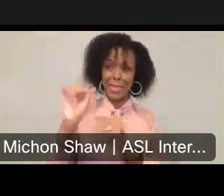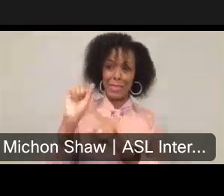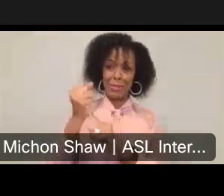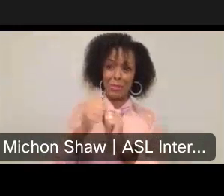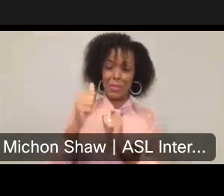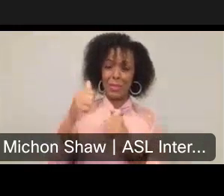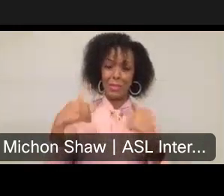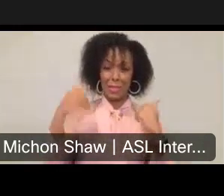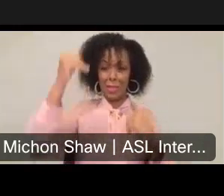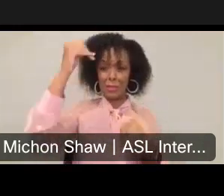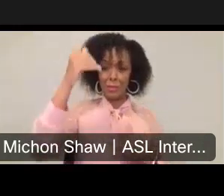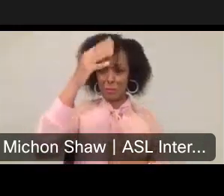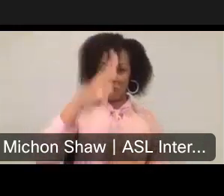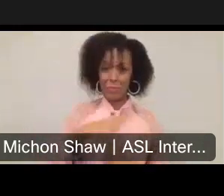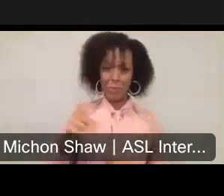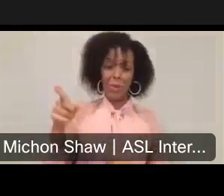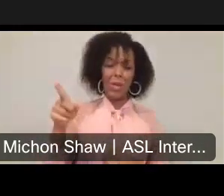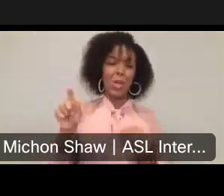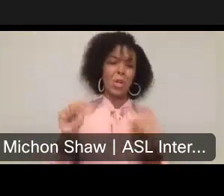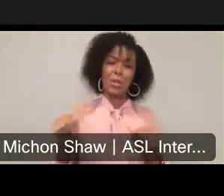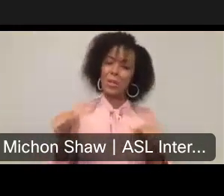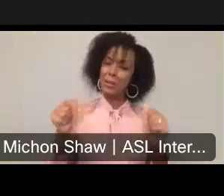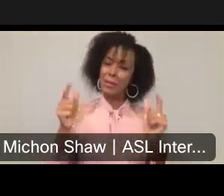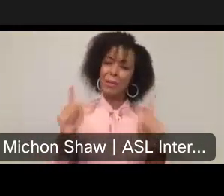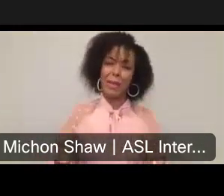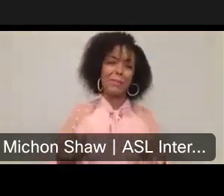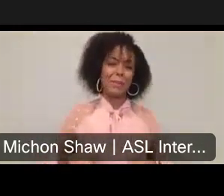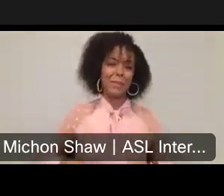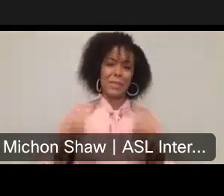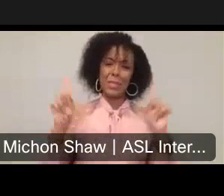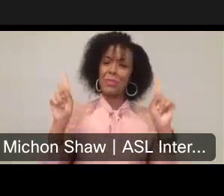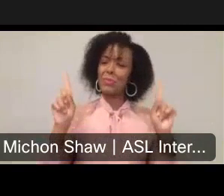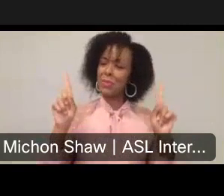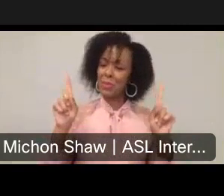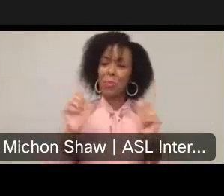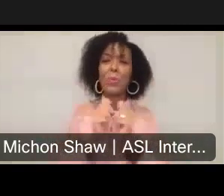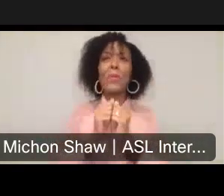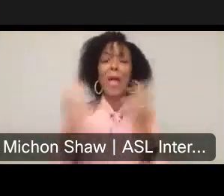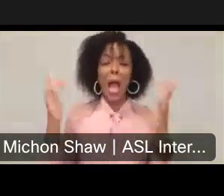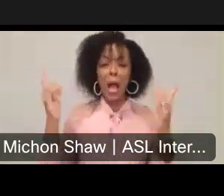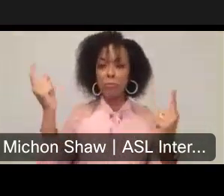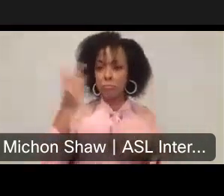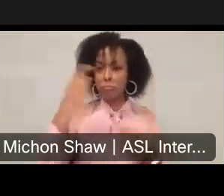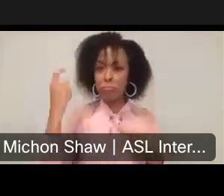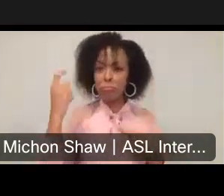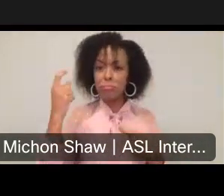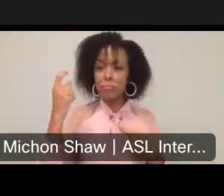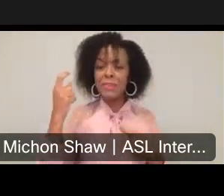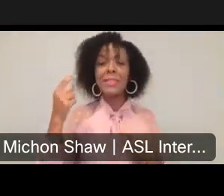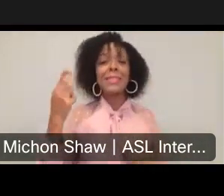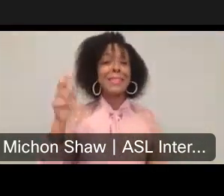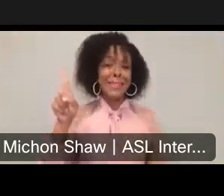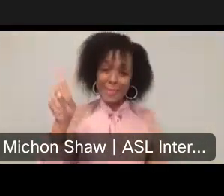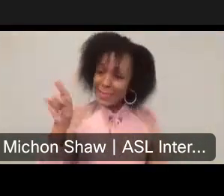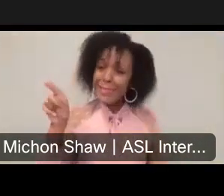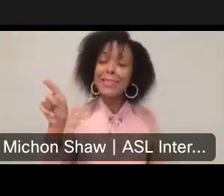much differently without him being traumatized. Now, he made the ultimate sacrifice to have it